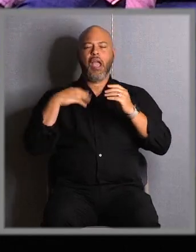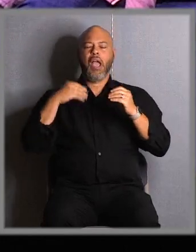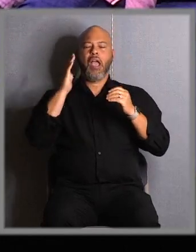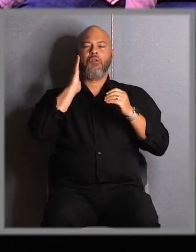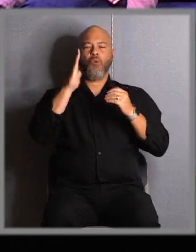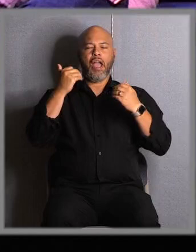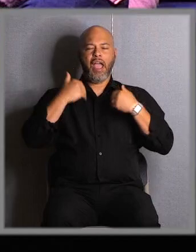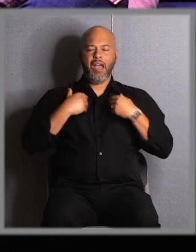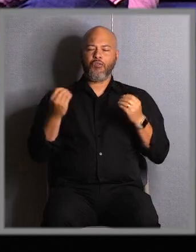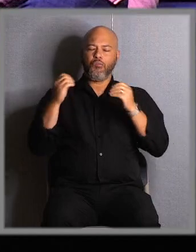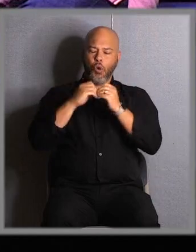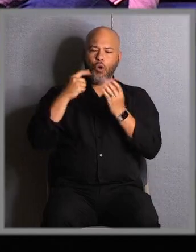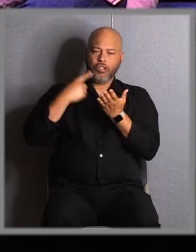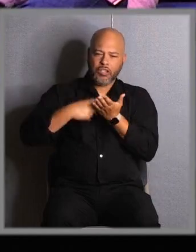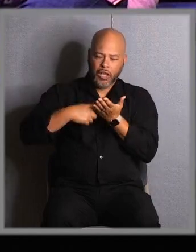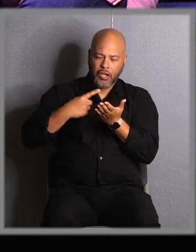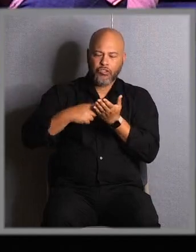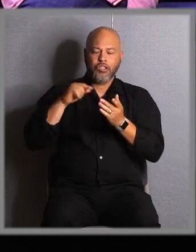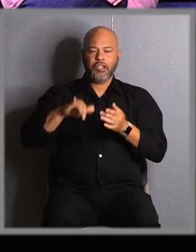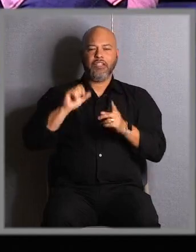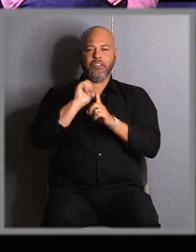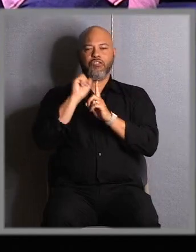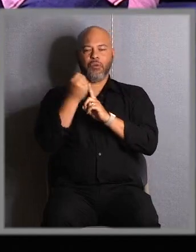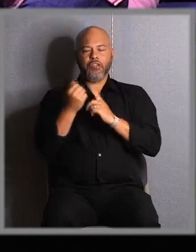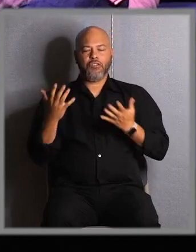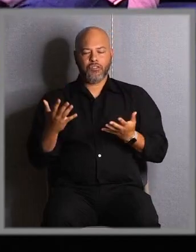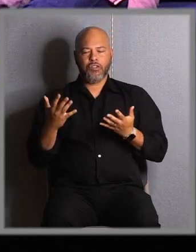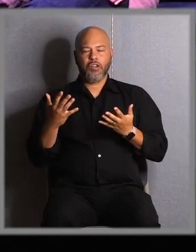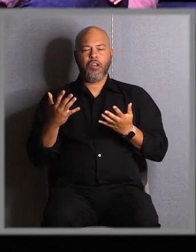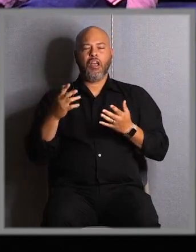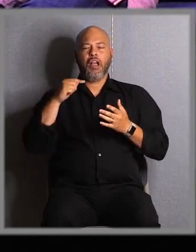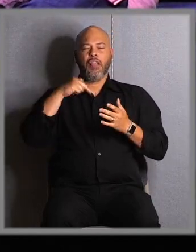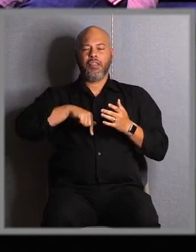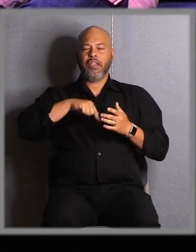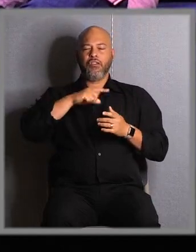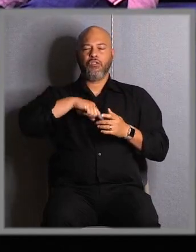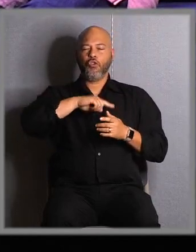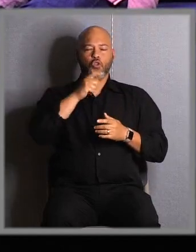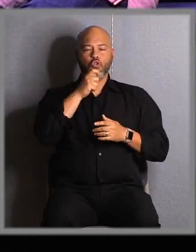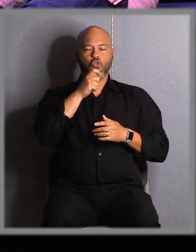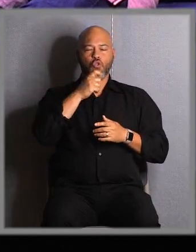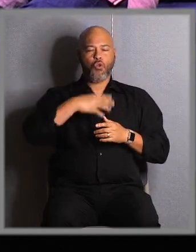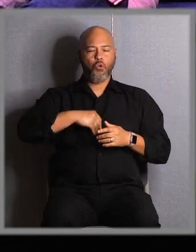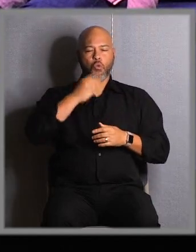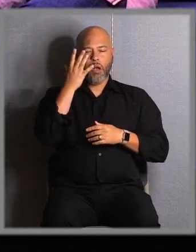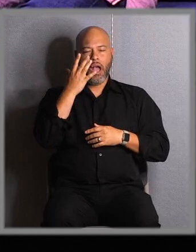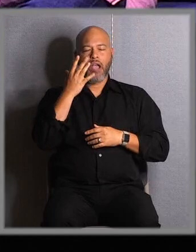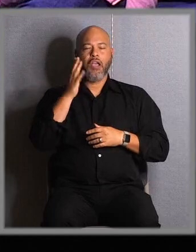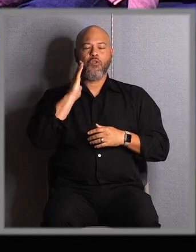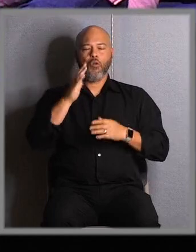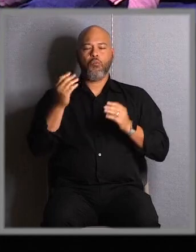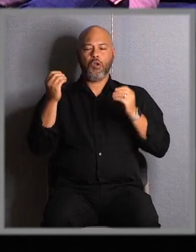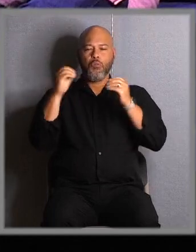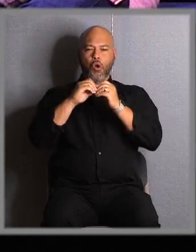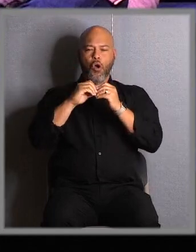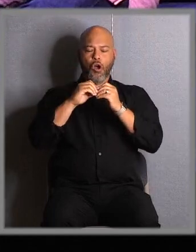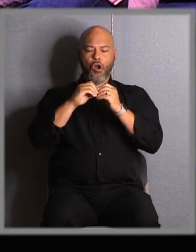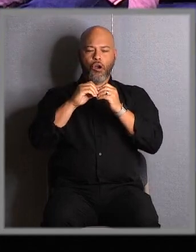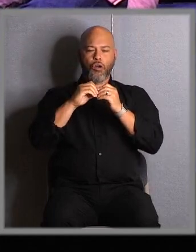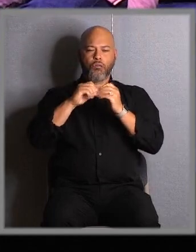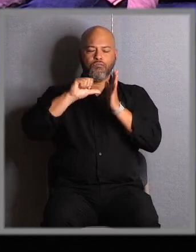more conversation in these matters. I pray that we who are white would be more intentional to listen